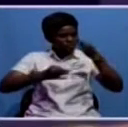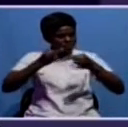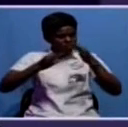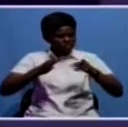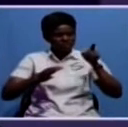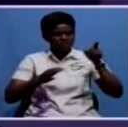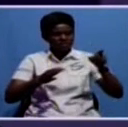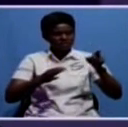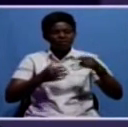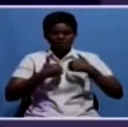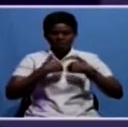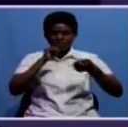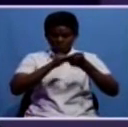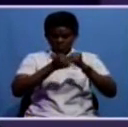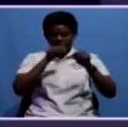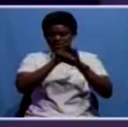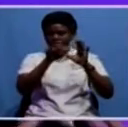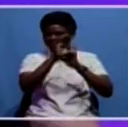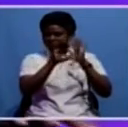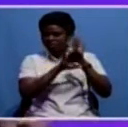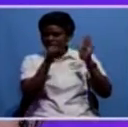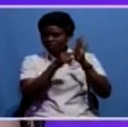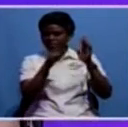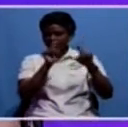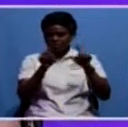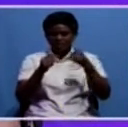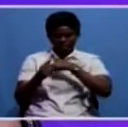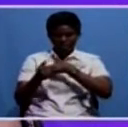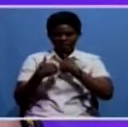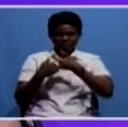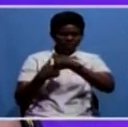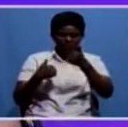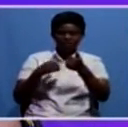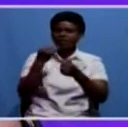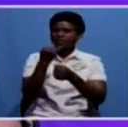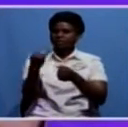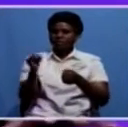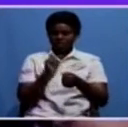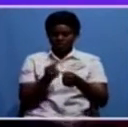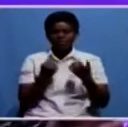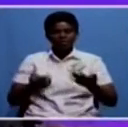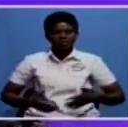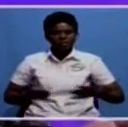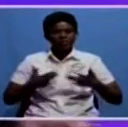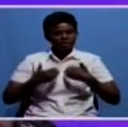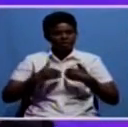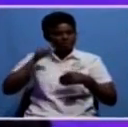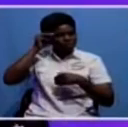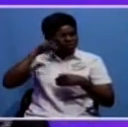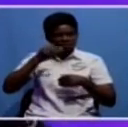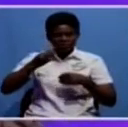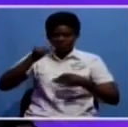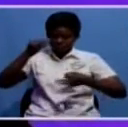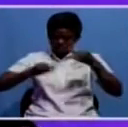that there are lacunas in this constitution, but also there are other issues that we are not happy with. The Minister of Justice